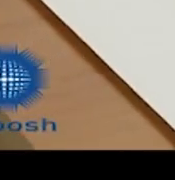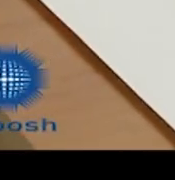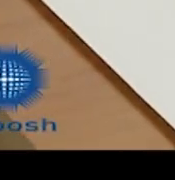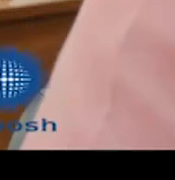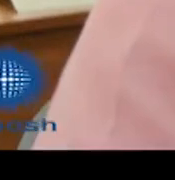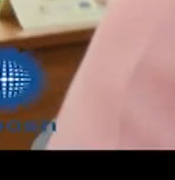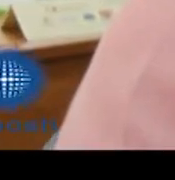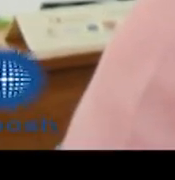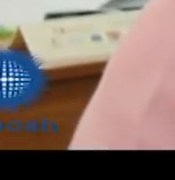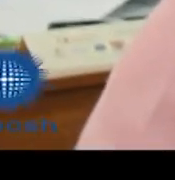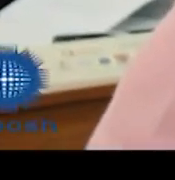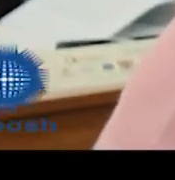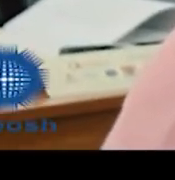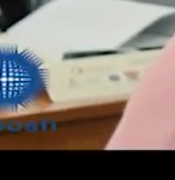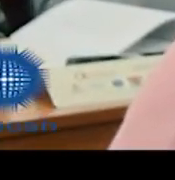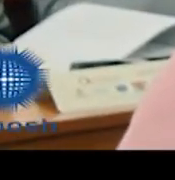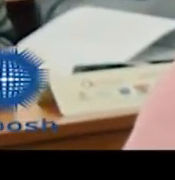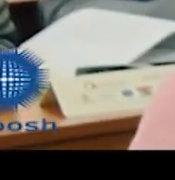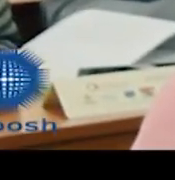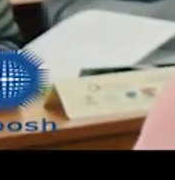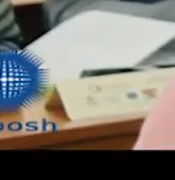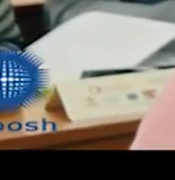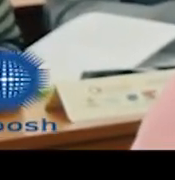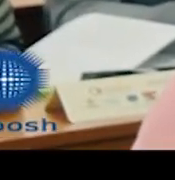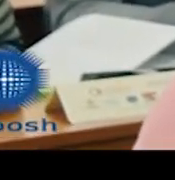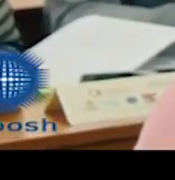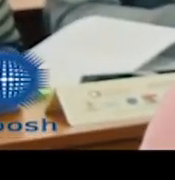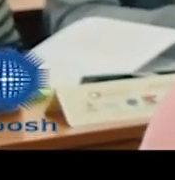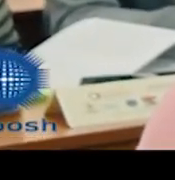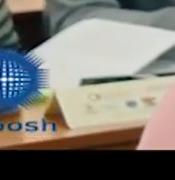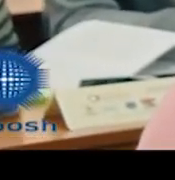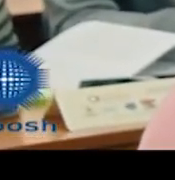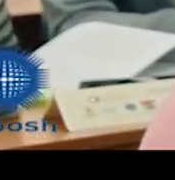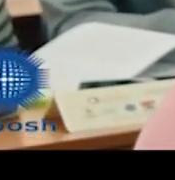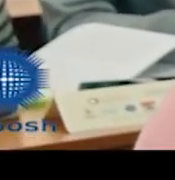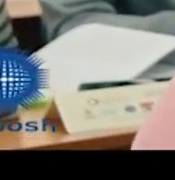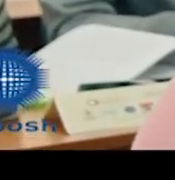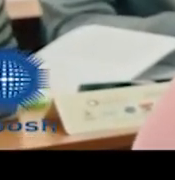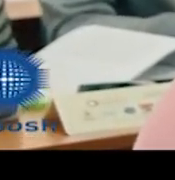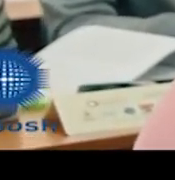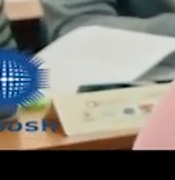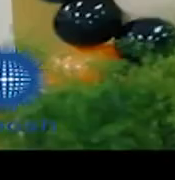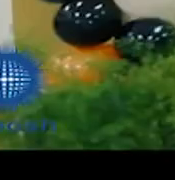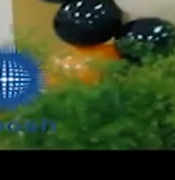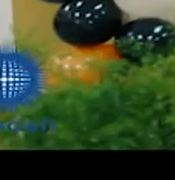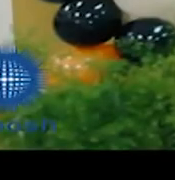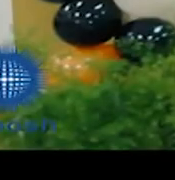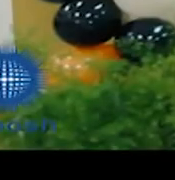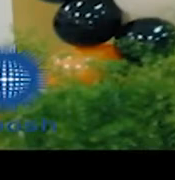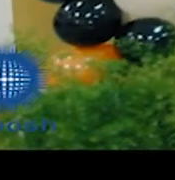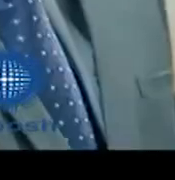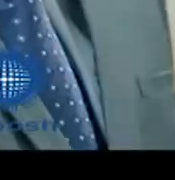Limited. This NIBOSH program is informative and the instructors are top-notch.